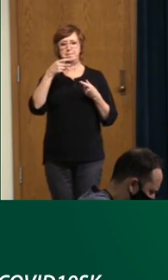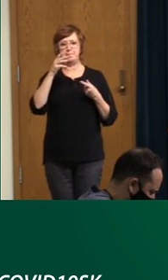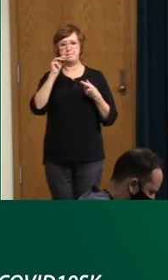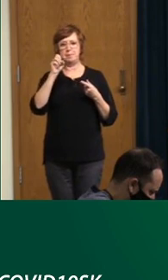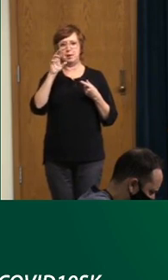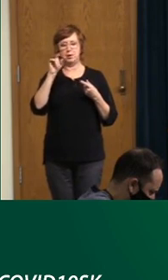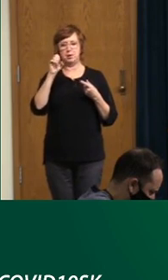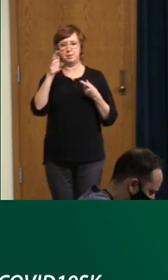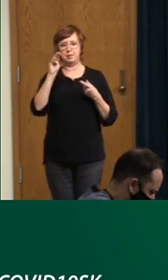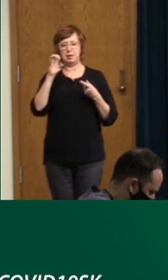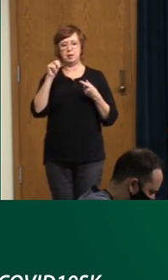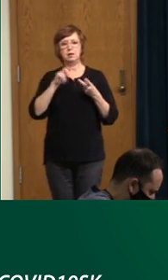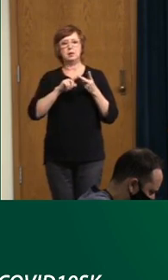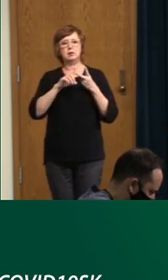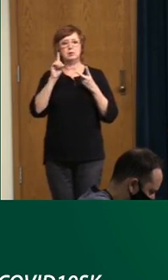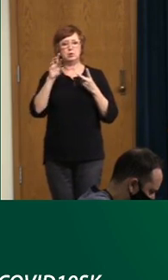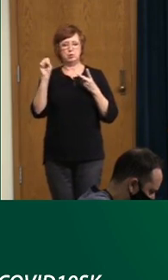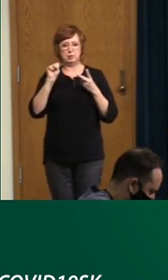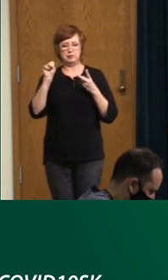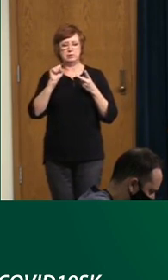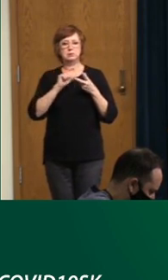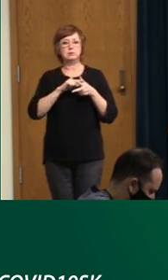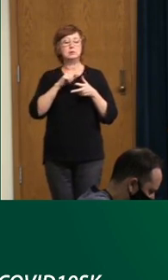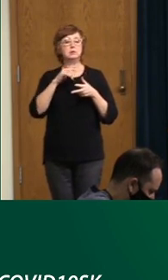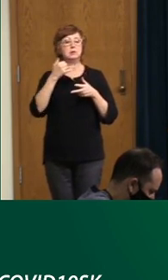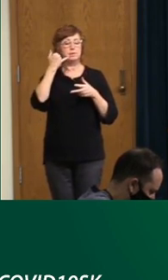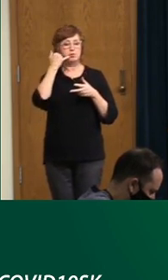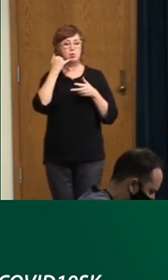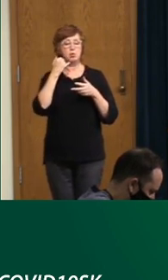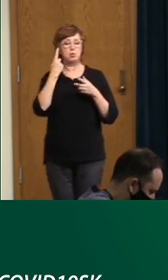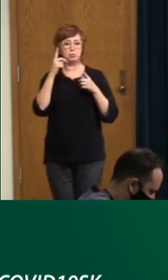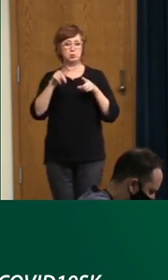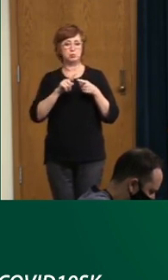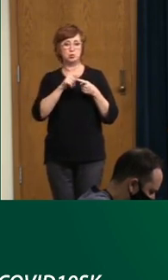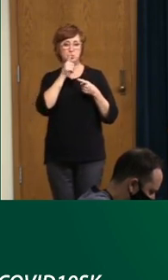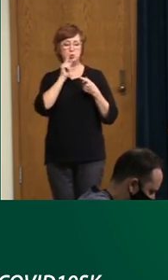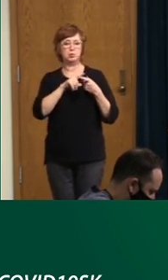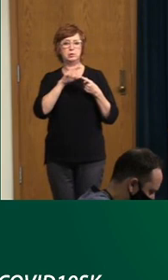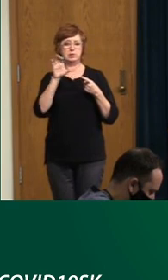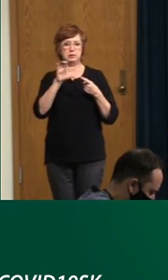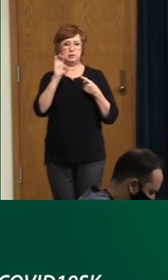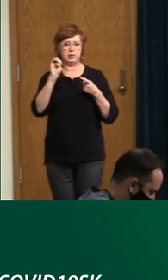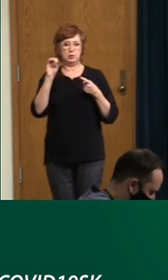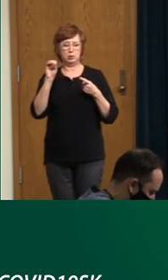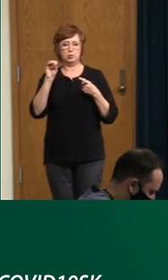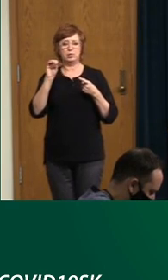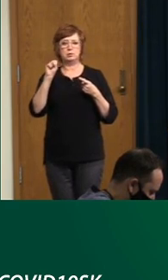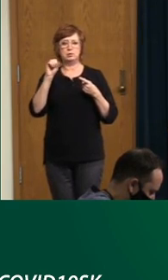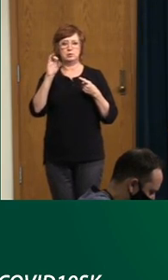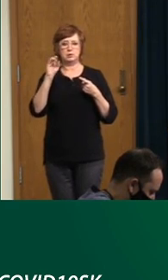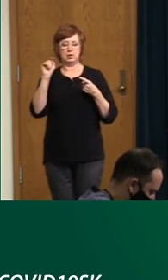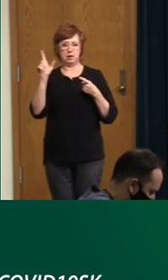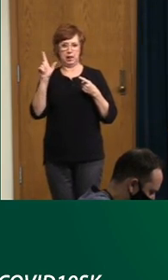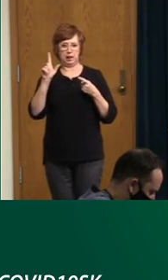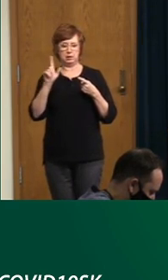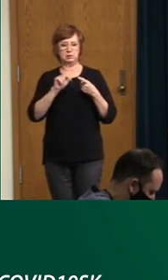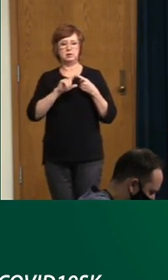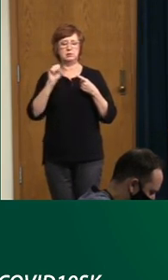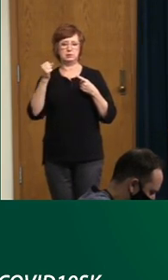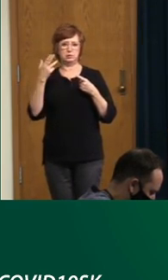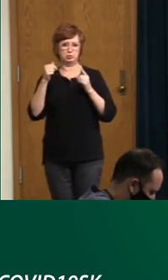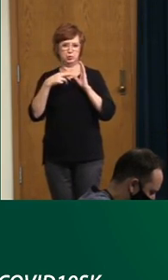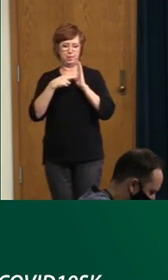Dr. Shahab. As well from the SHA, we have CEO Scott Livingston. We'll open up with remarks from Minister.